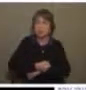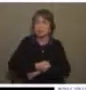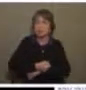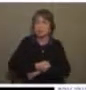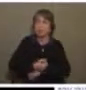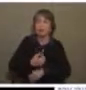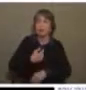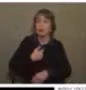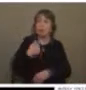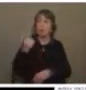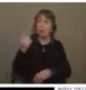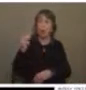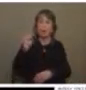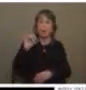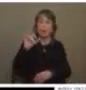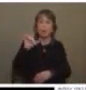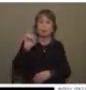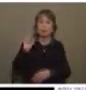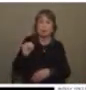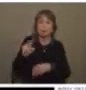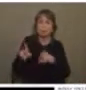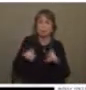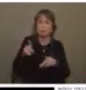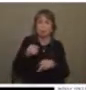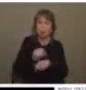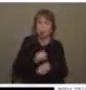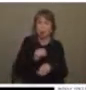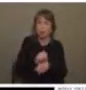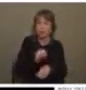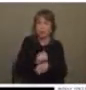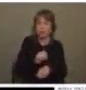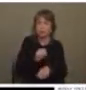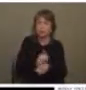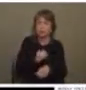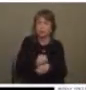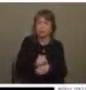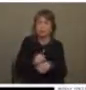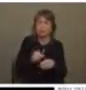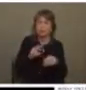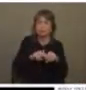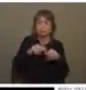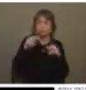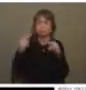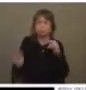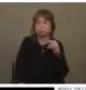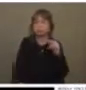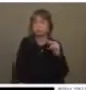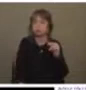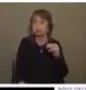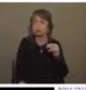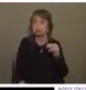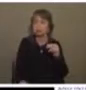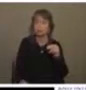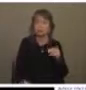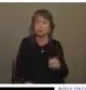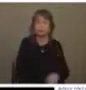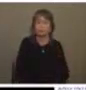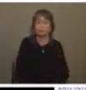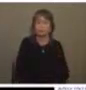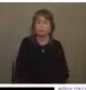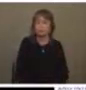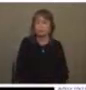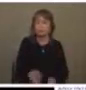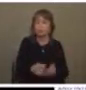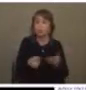million persons in the labor force to slightly over 1.1 million in 2017, and the number of employed hovering around less than 1 million workers. So